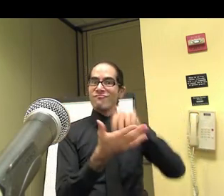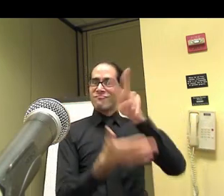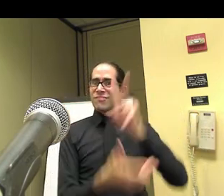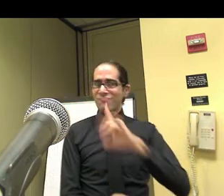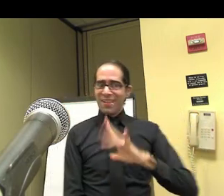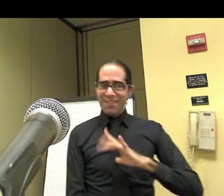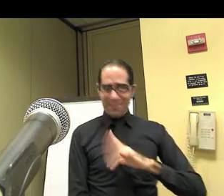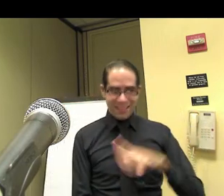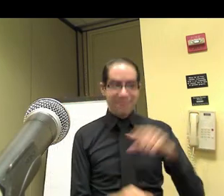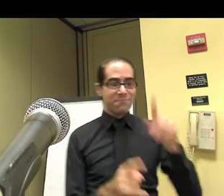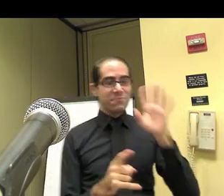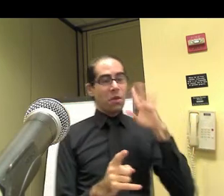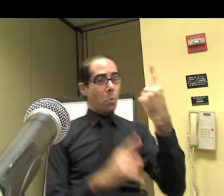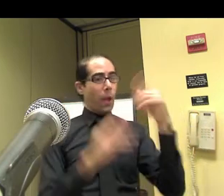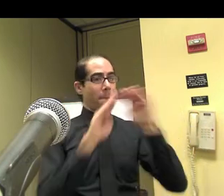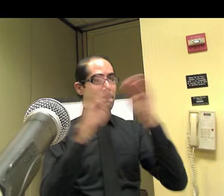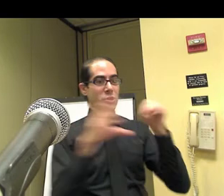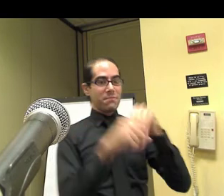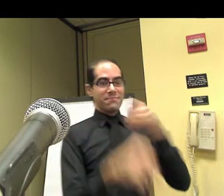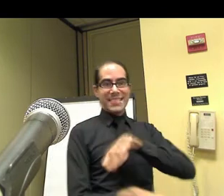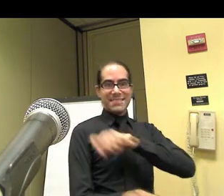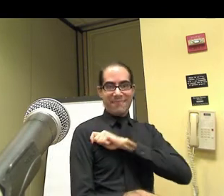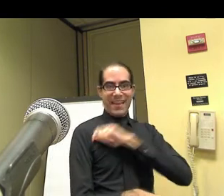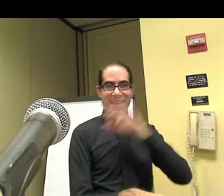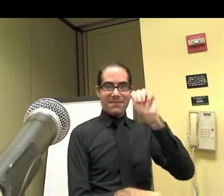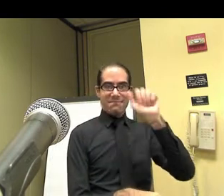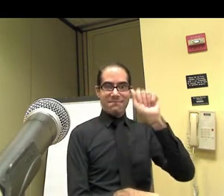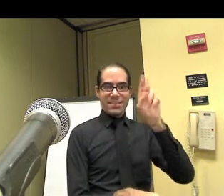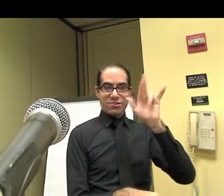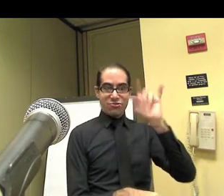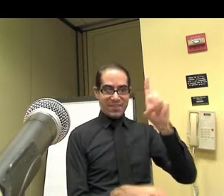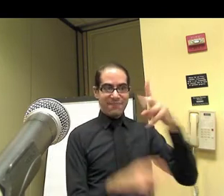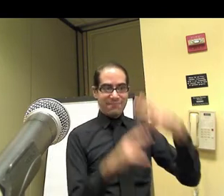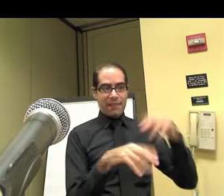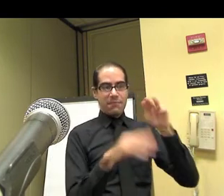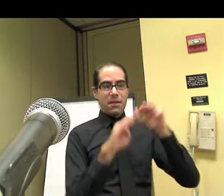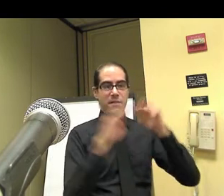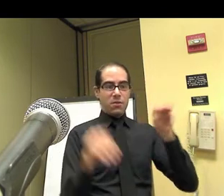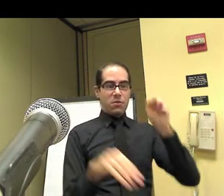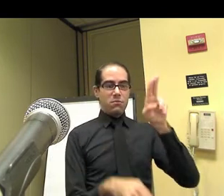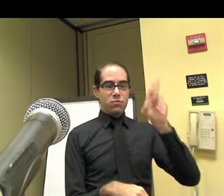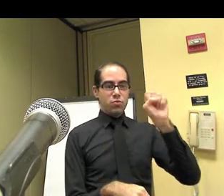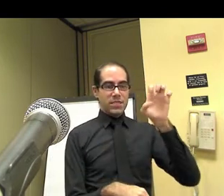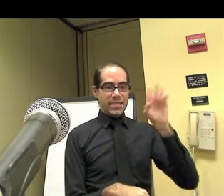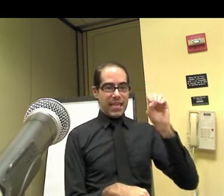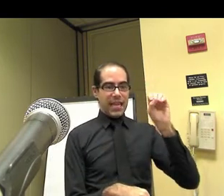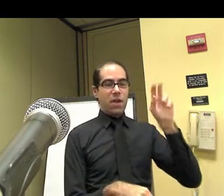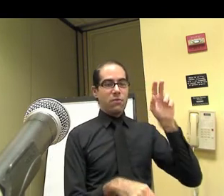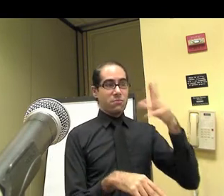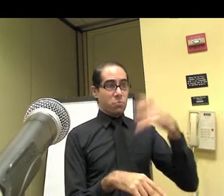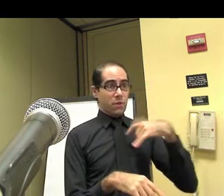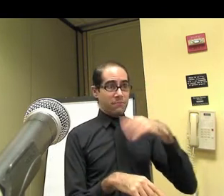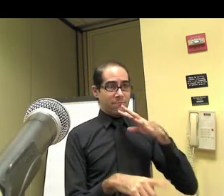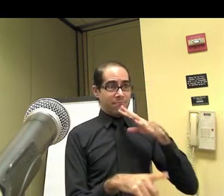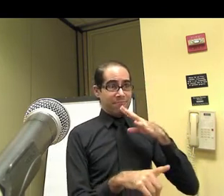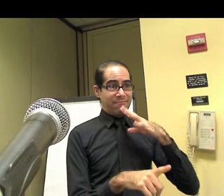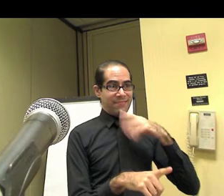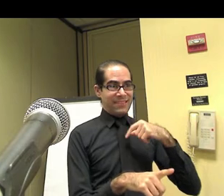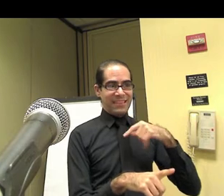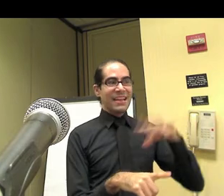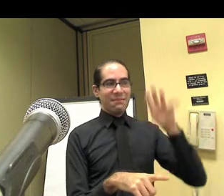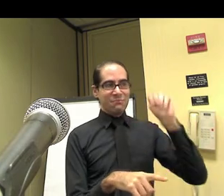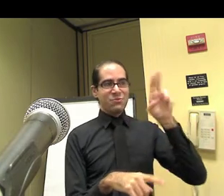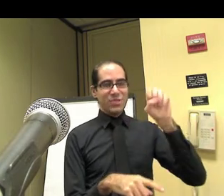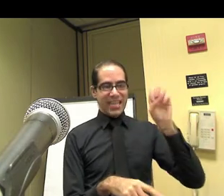sign language. We could work that out. I think there is a way to make that happen. There's one museum in Spain, in Madrid, that